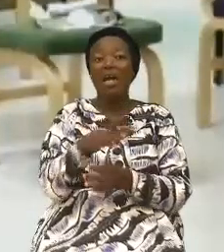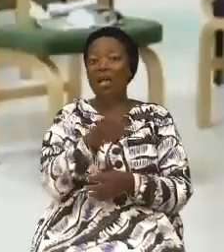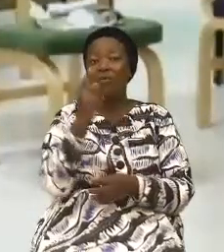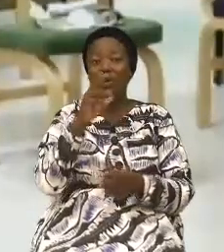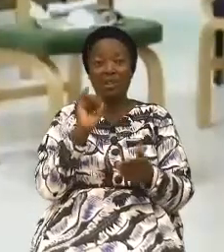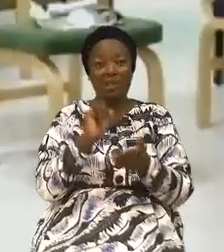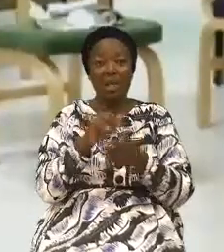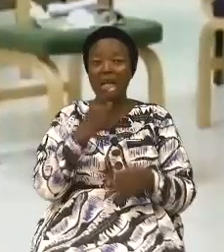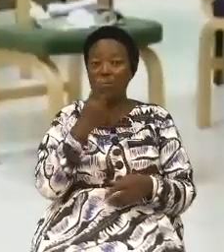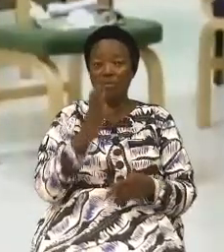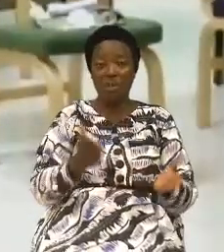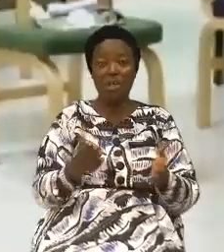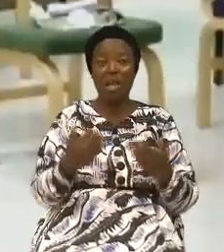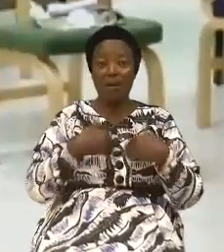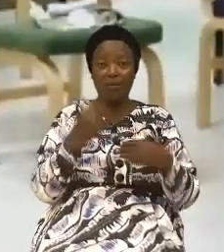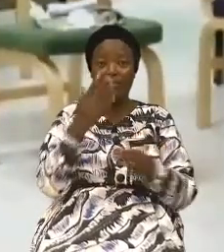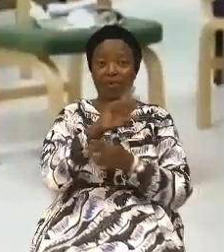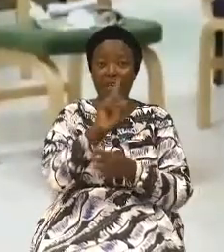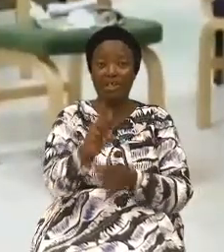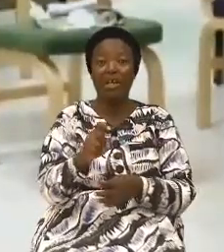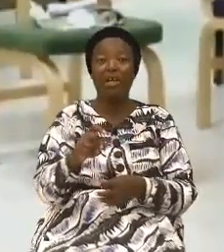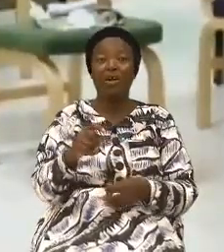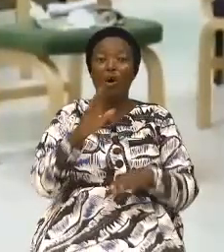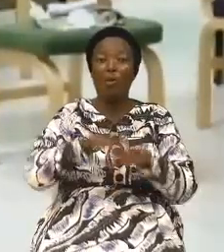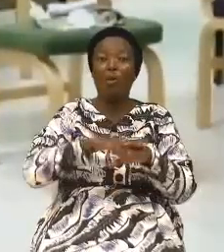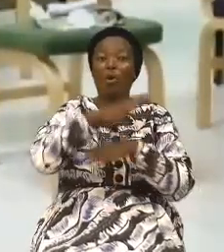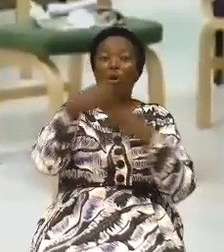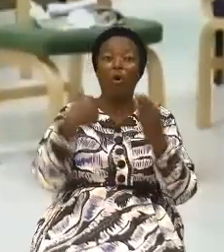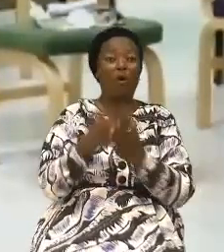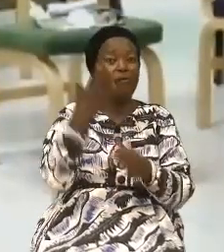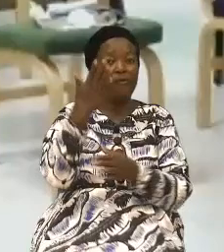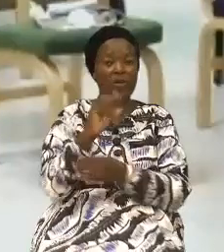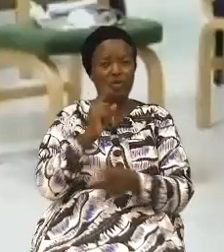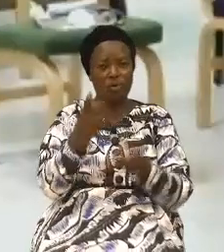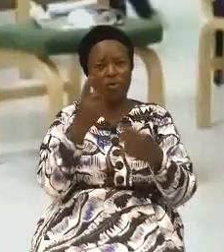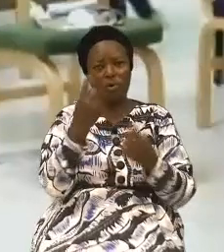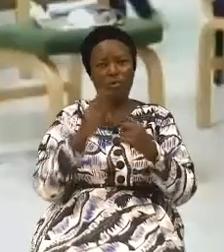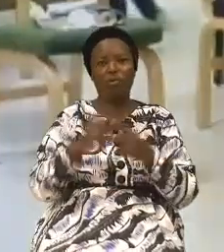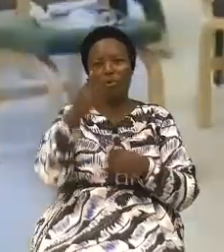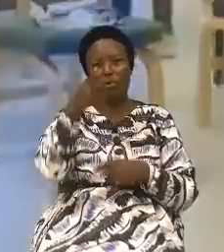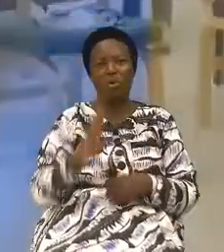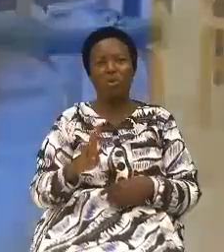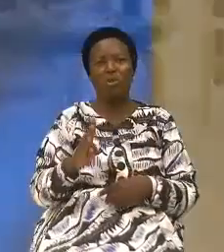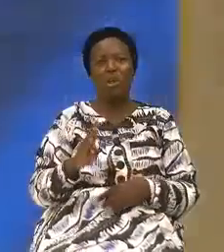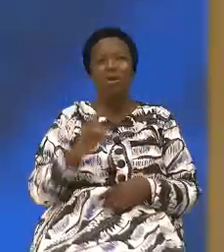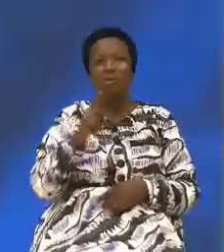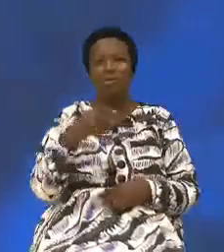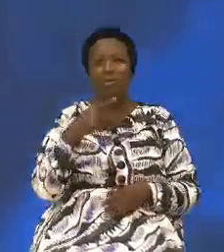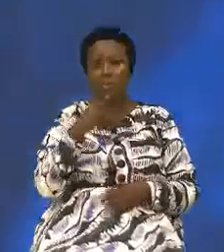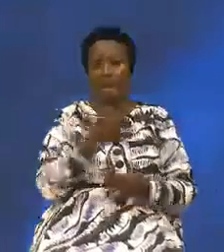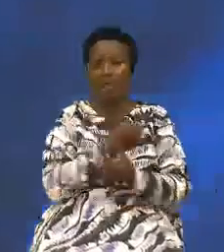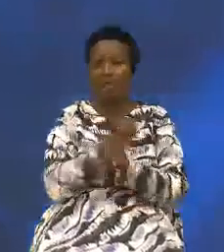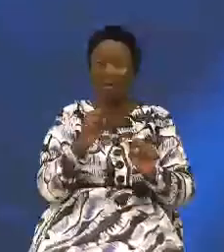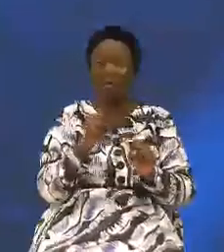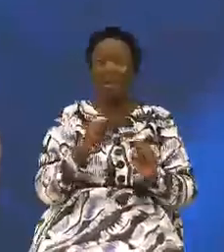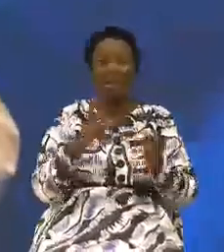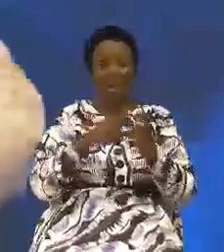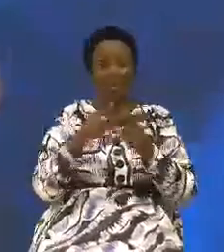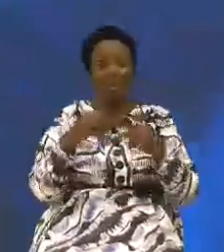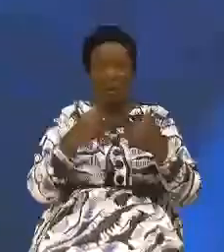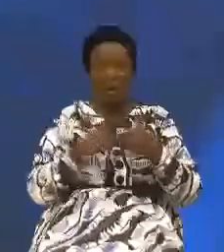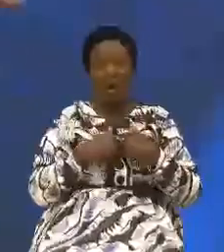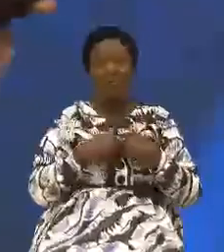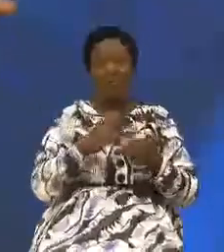flesh, they come to God, they are saved, they have salvation, they come to God, they have holiness coming